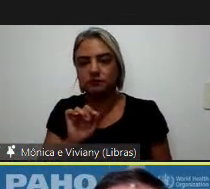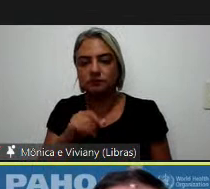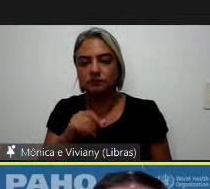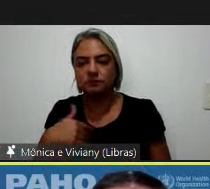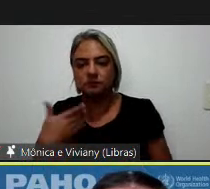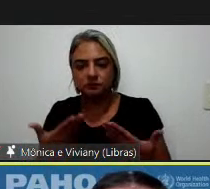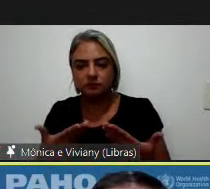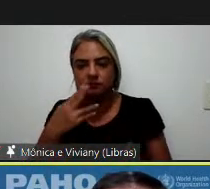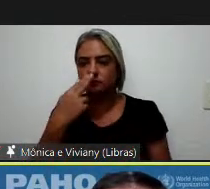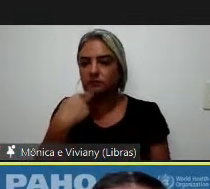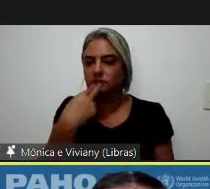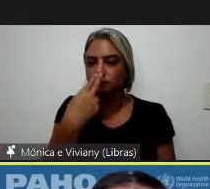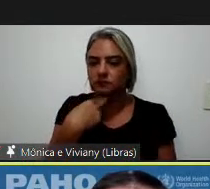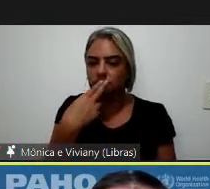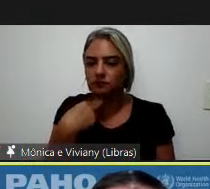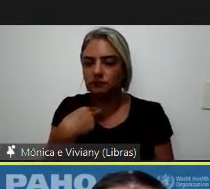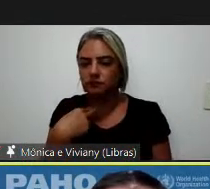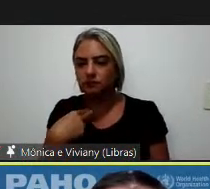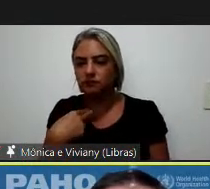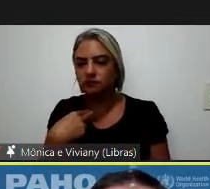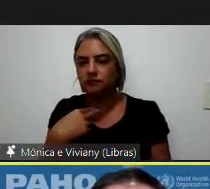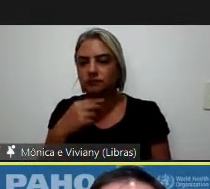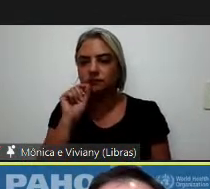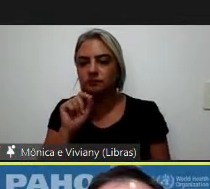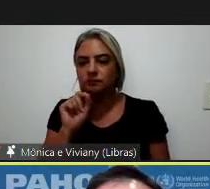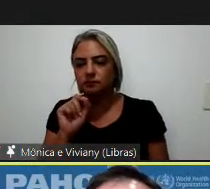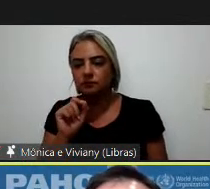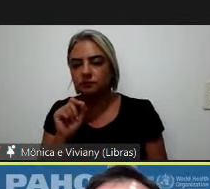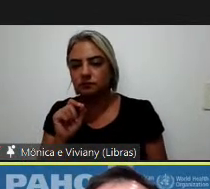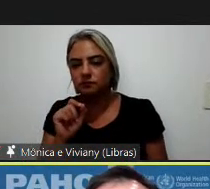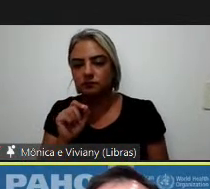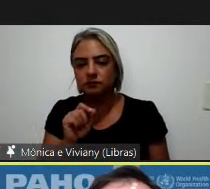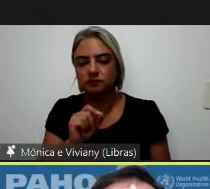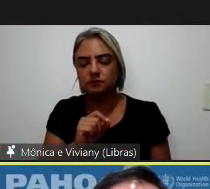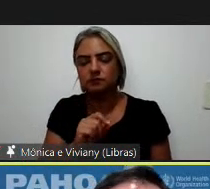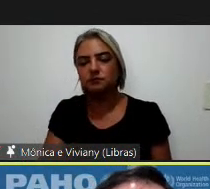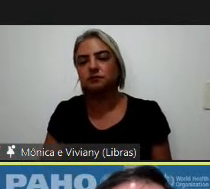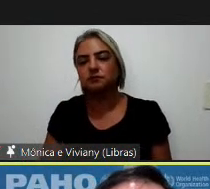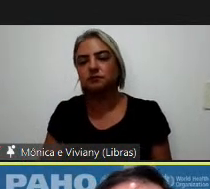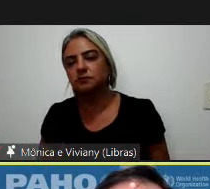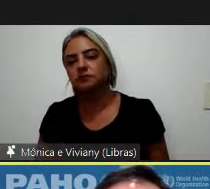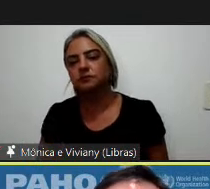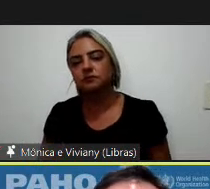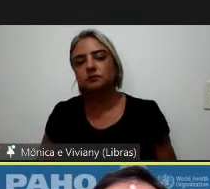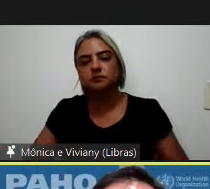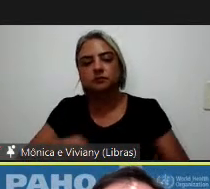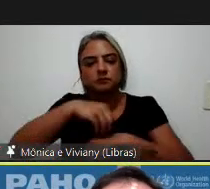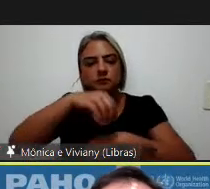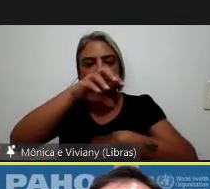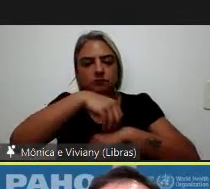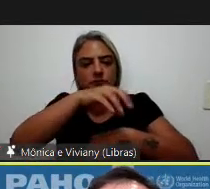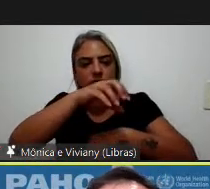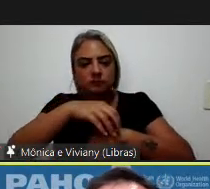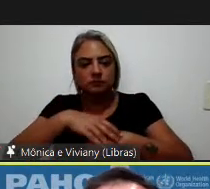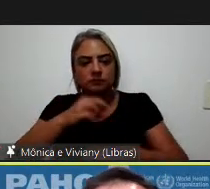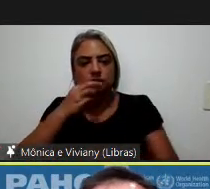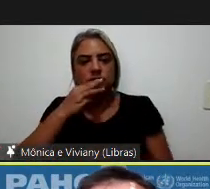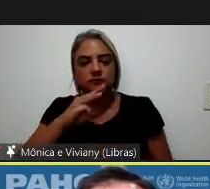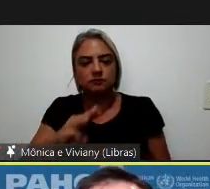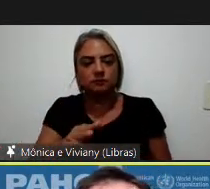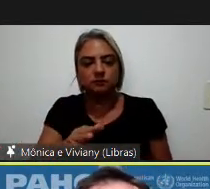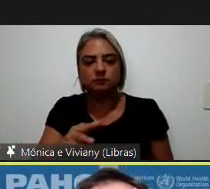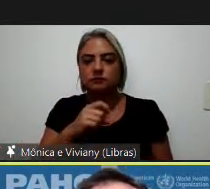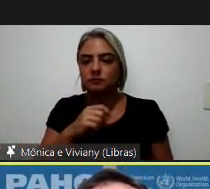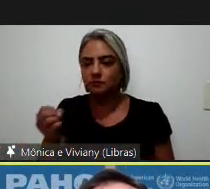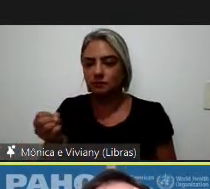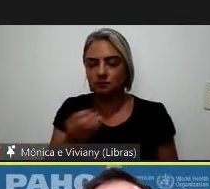fundamental. In the case for nutrition, this is also a paradigm case. I share with you